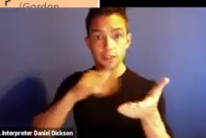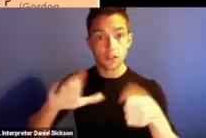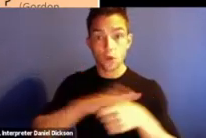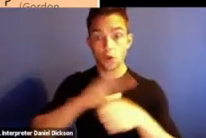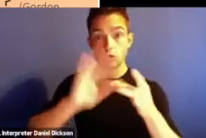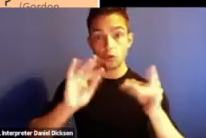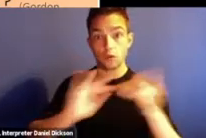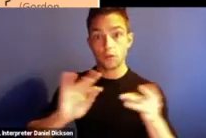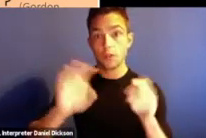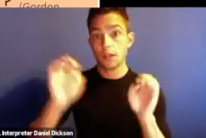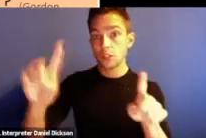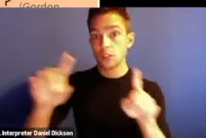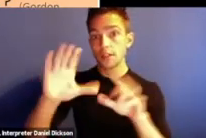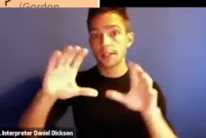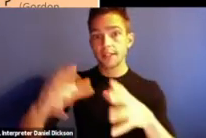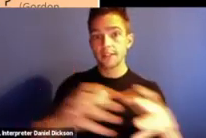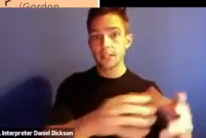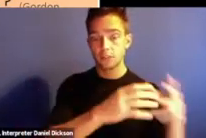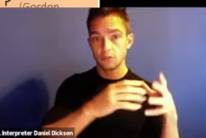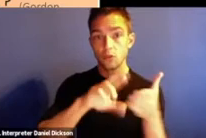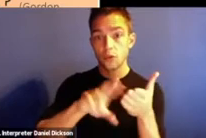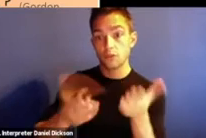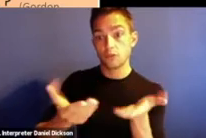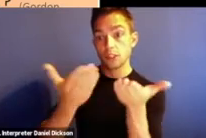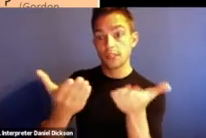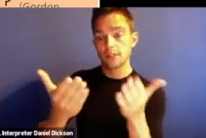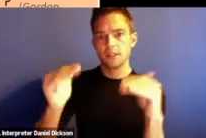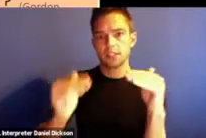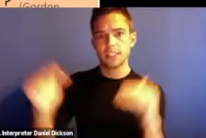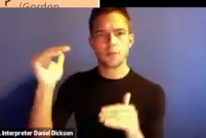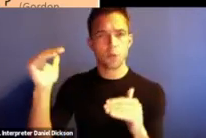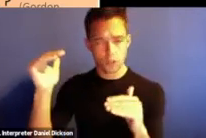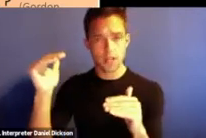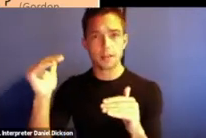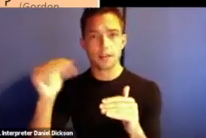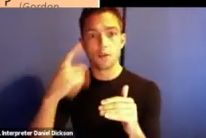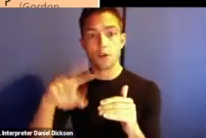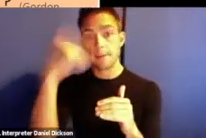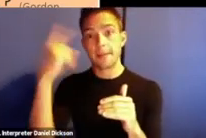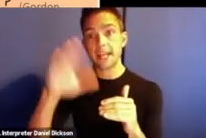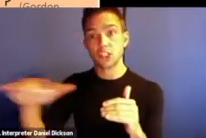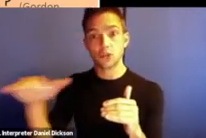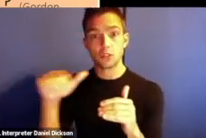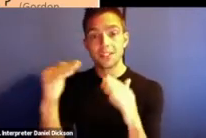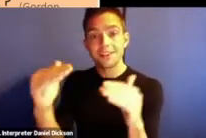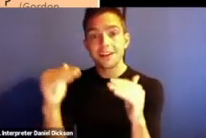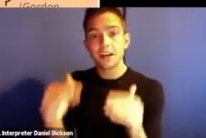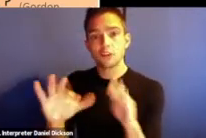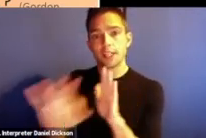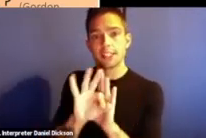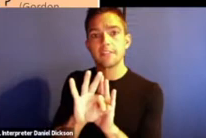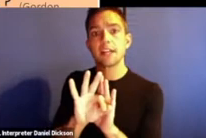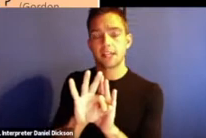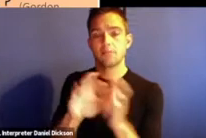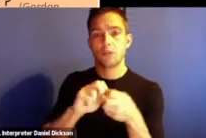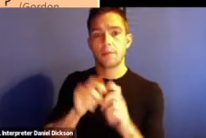educational classification of autism, research suggests that the disproportionality for Black children is an under-identification